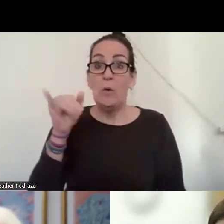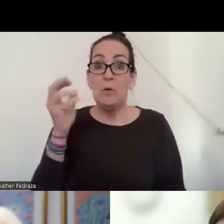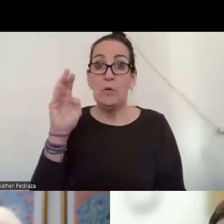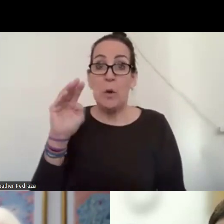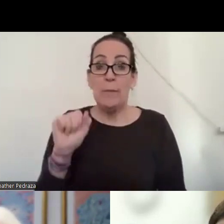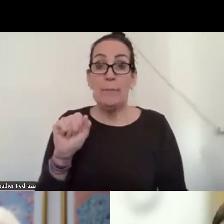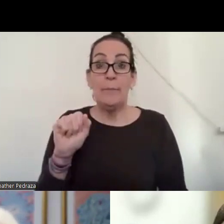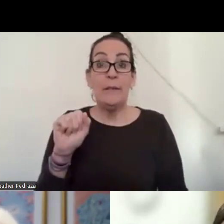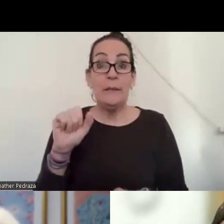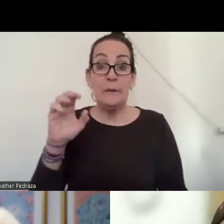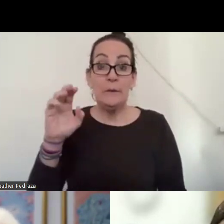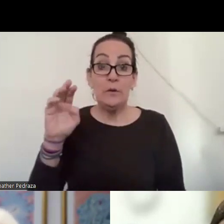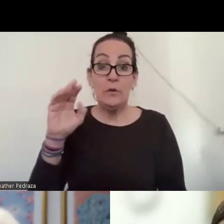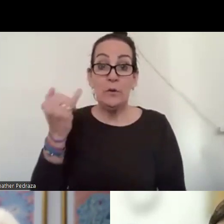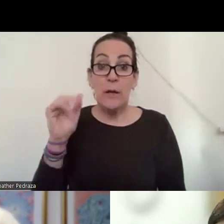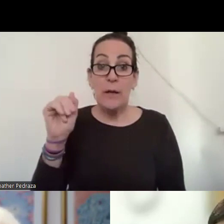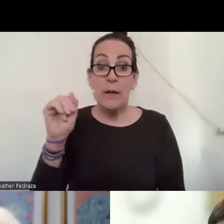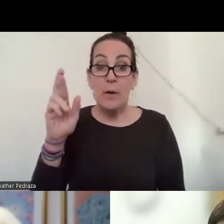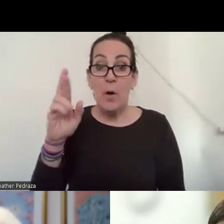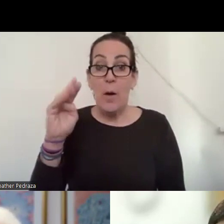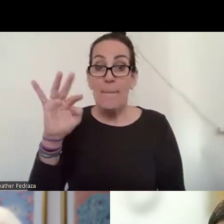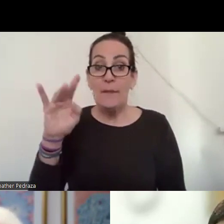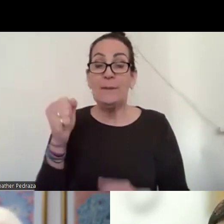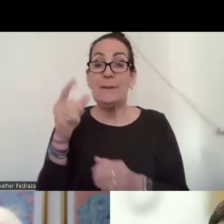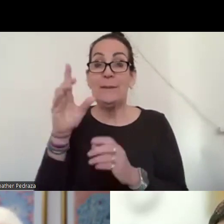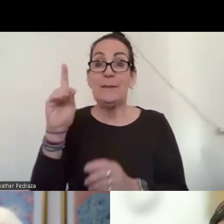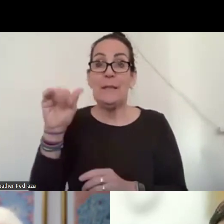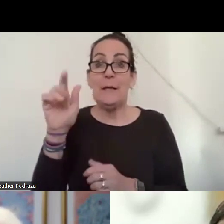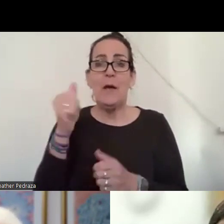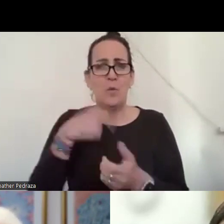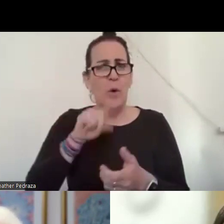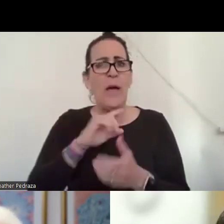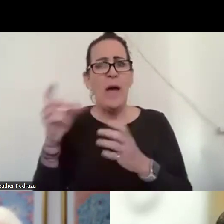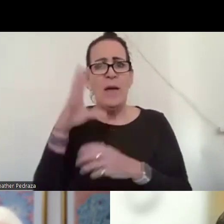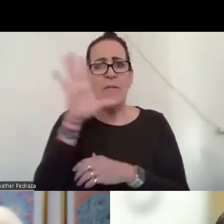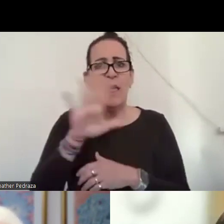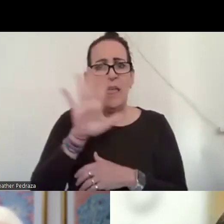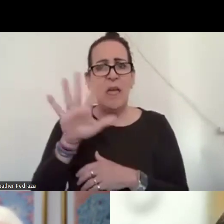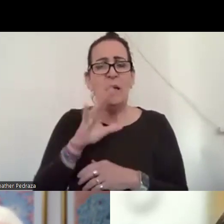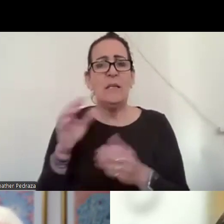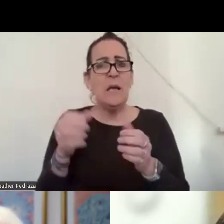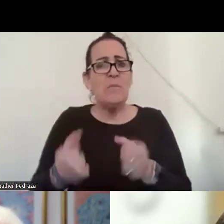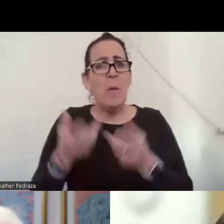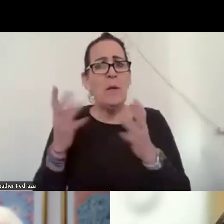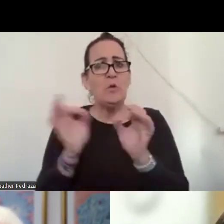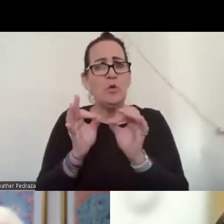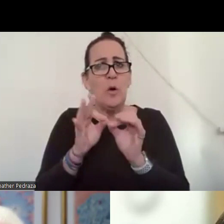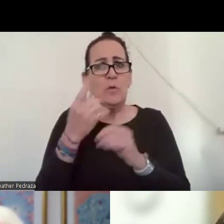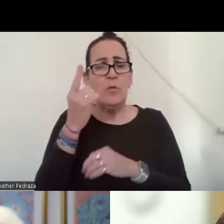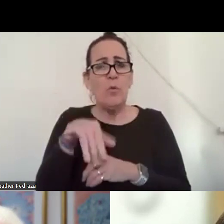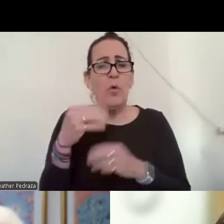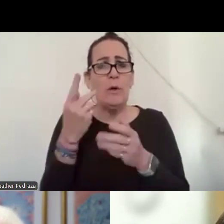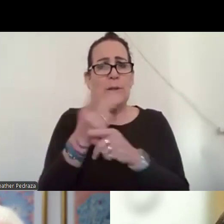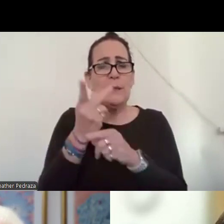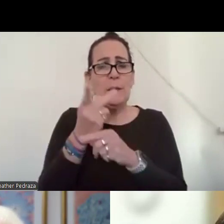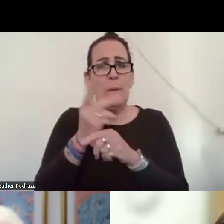question for Jarman. Do we have an estimate of the actual cost to families and to the government for caring for people